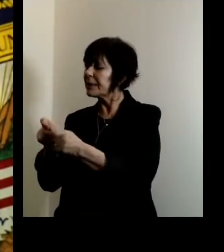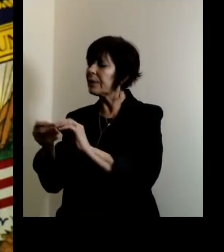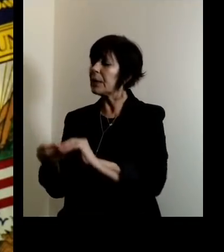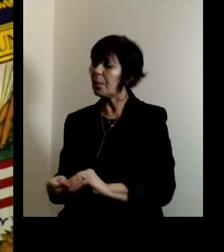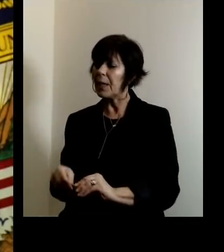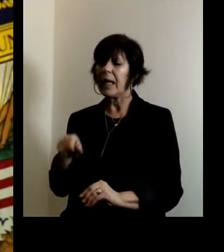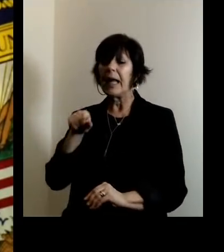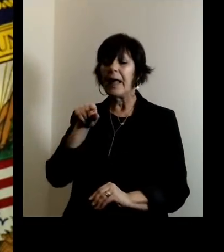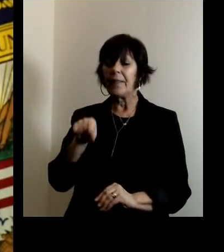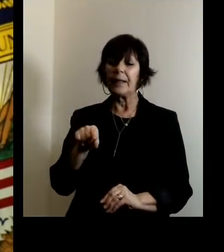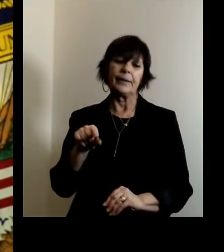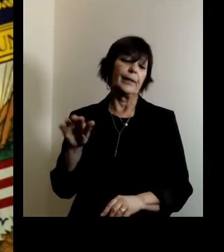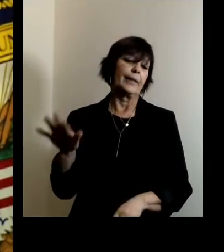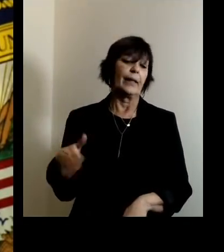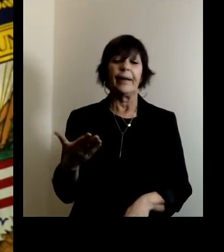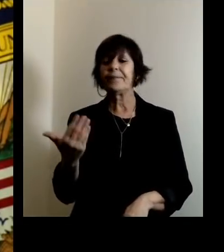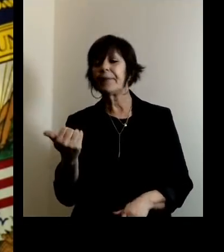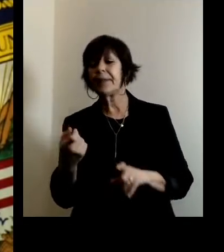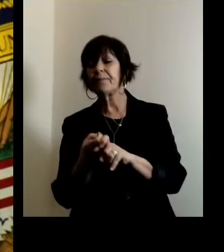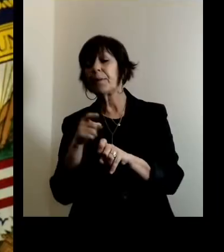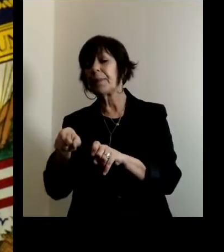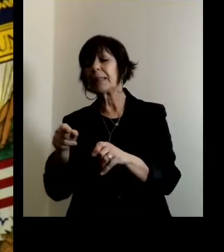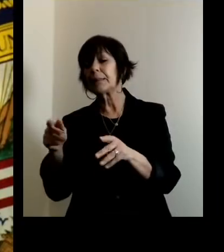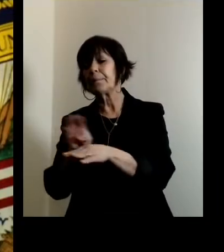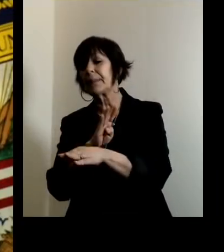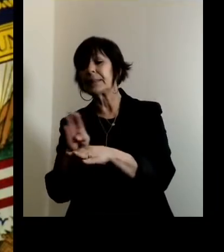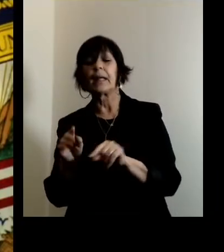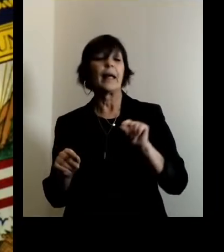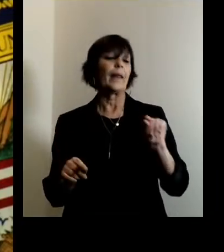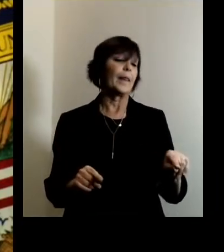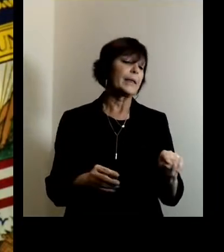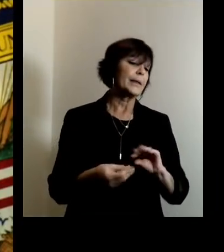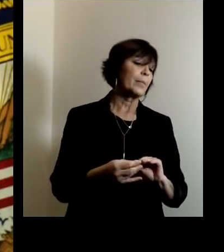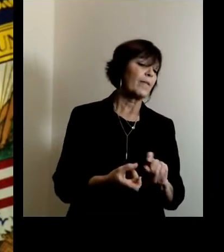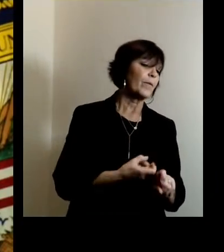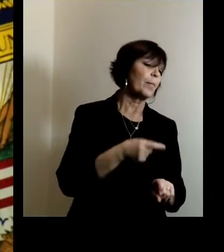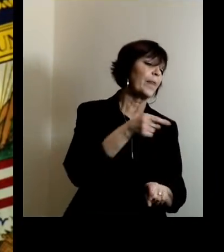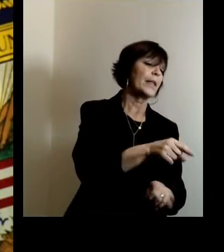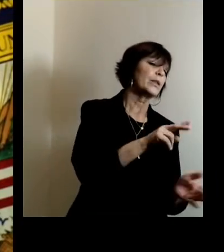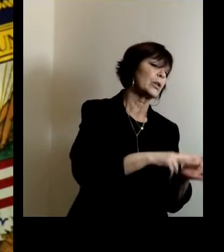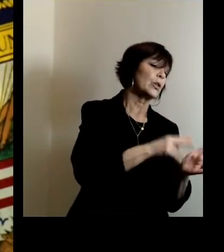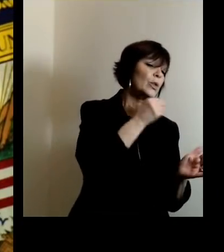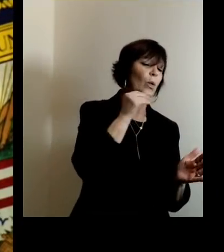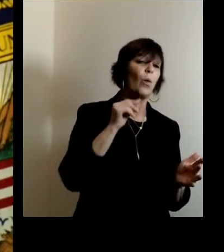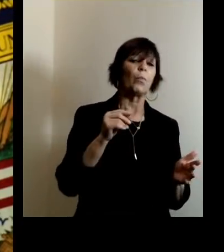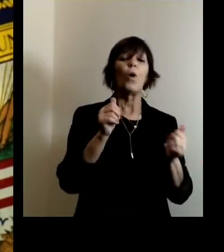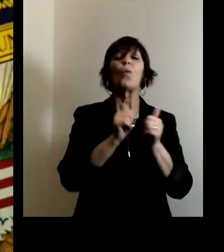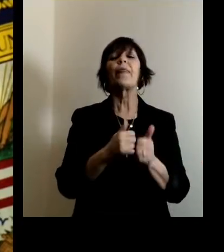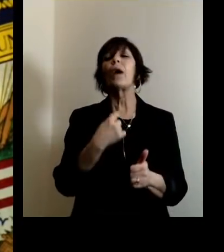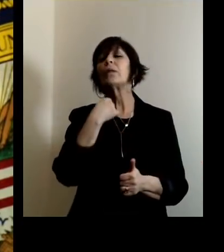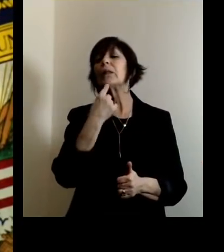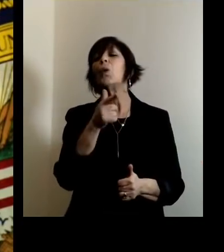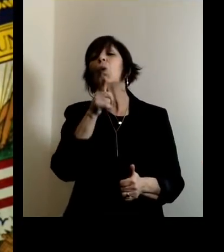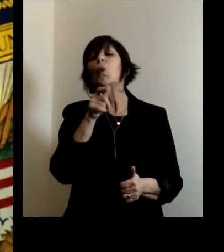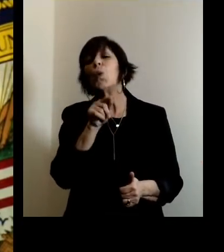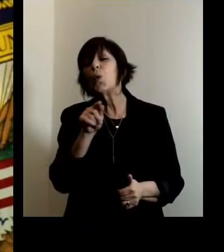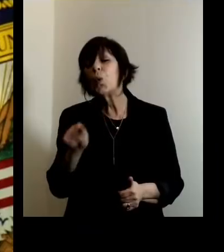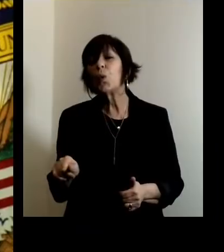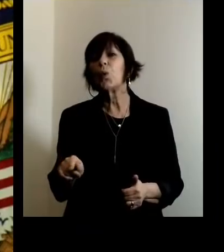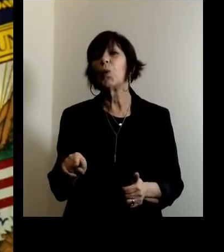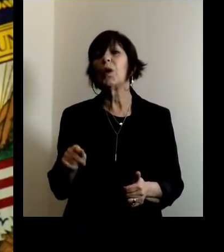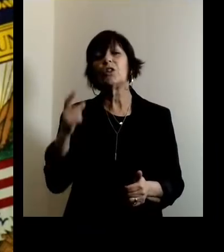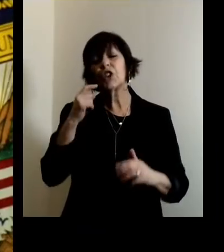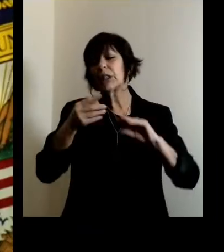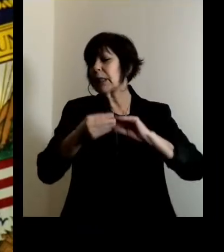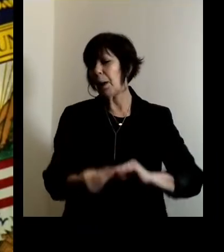many cases from this place of business, this many cases from this nursing home, without revealing who the patients are